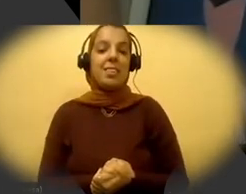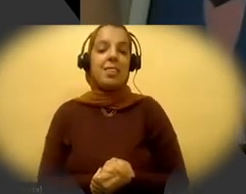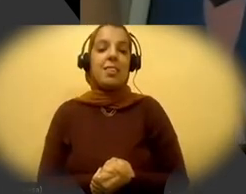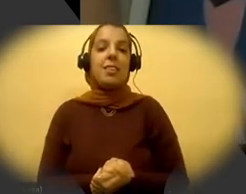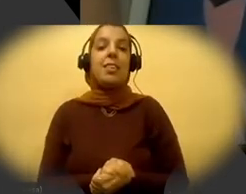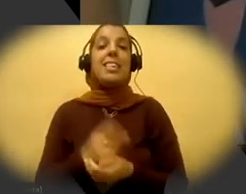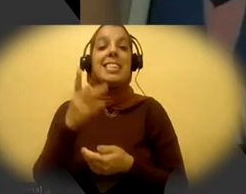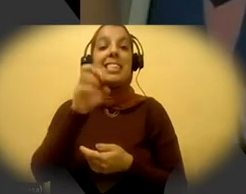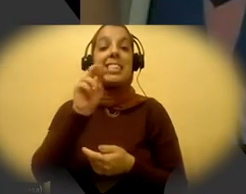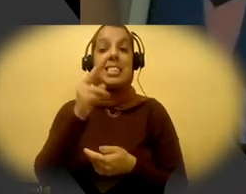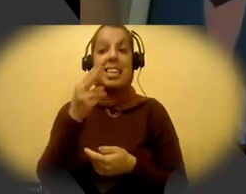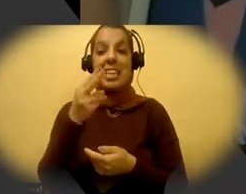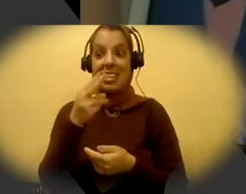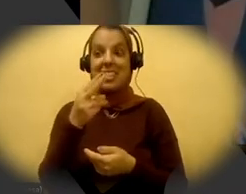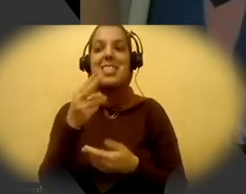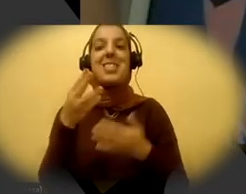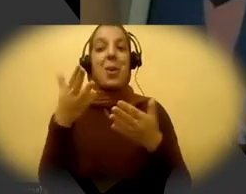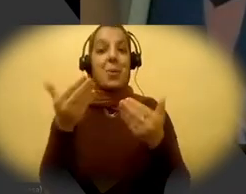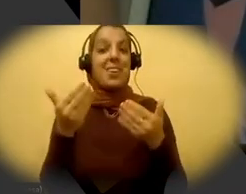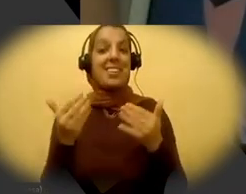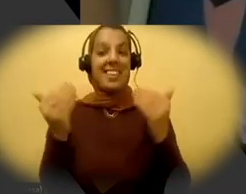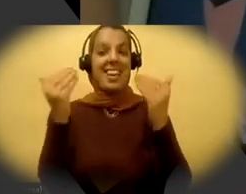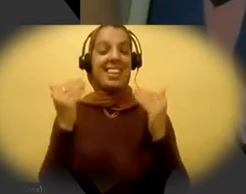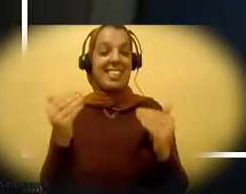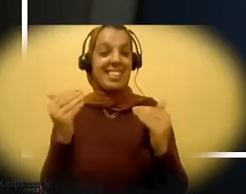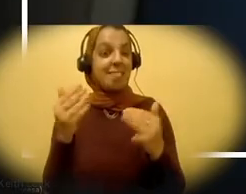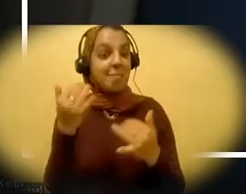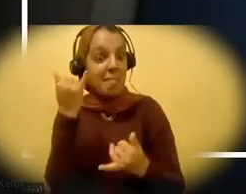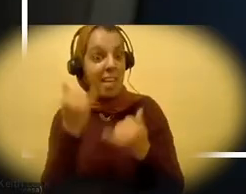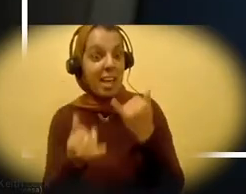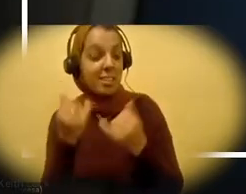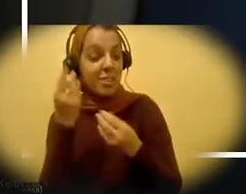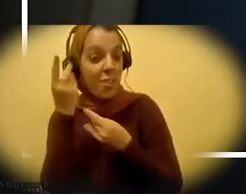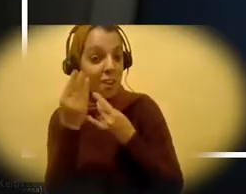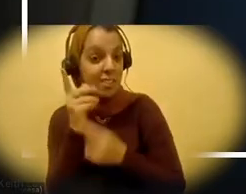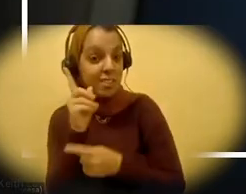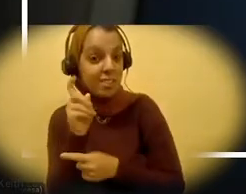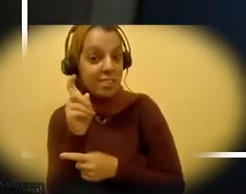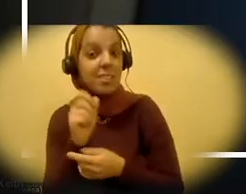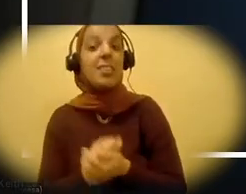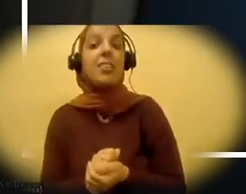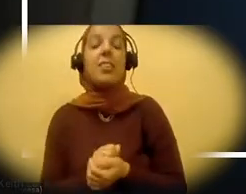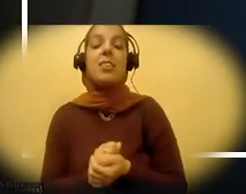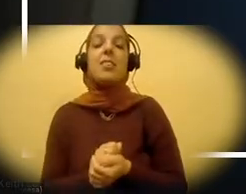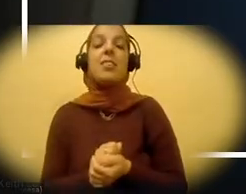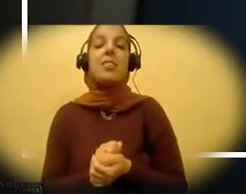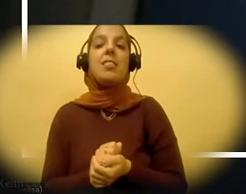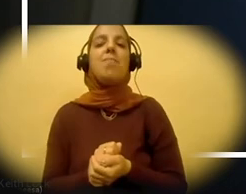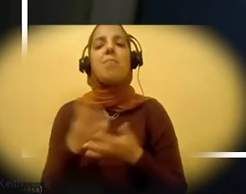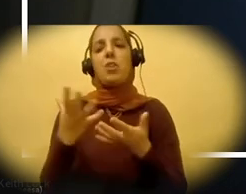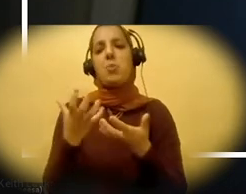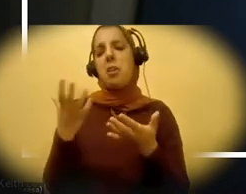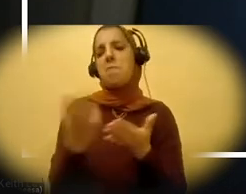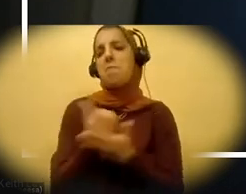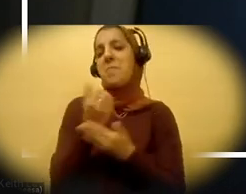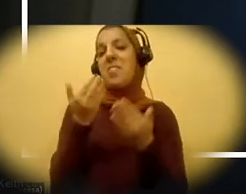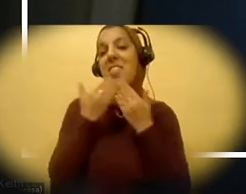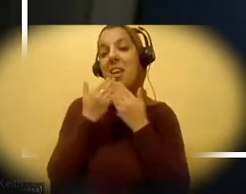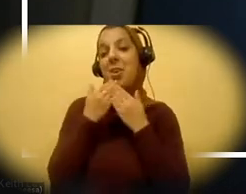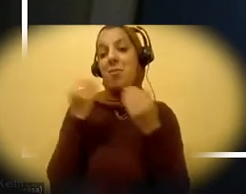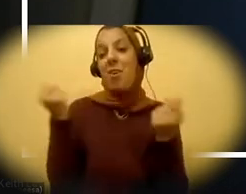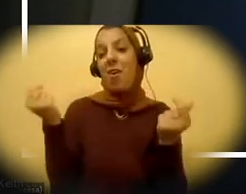Keith, do you want to go next for last thoughts? Just thank you to everybody. And again, I'm